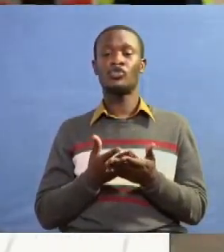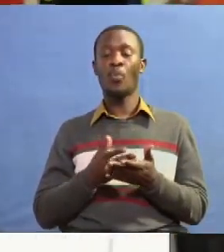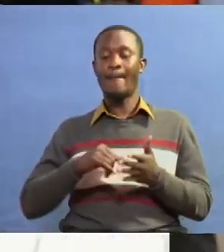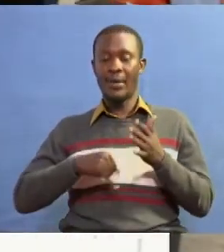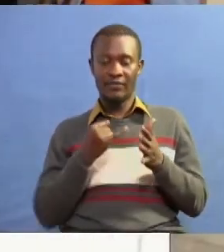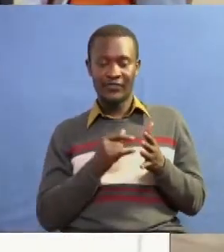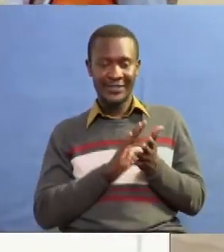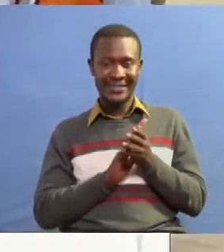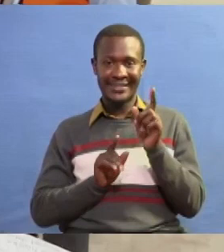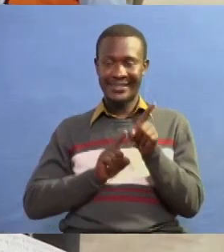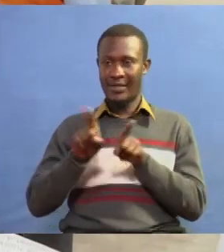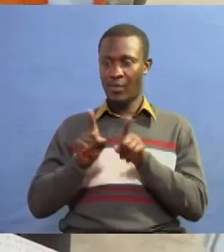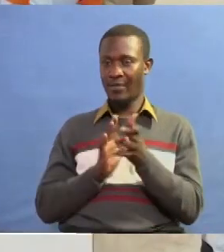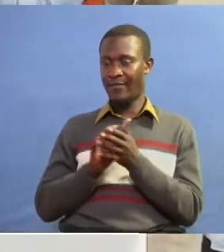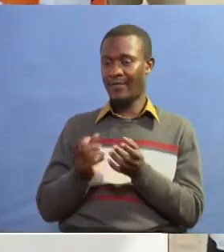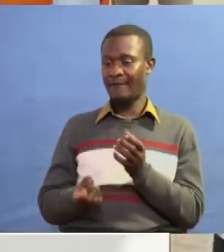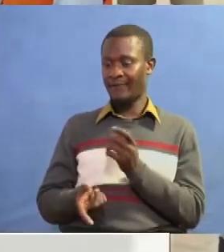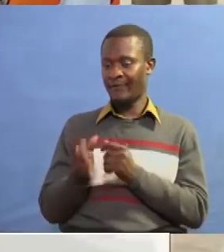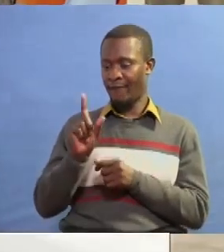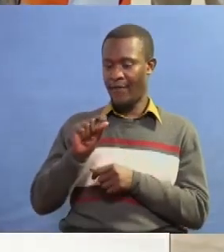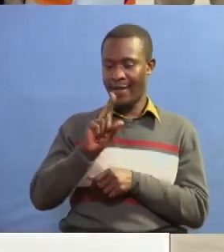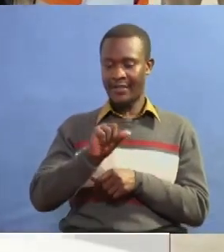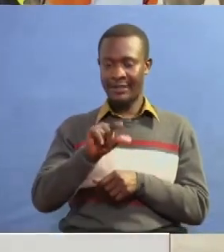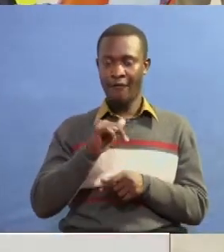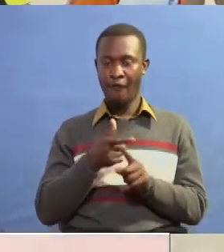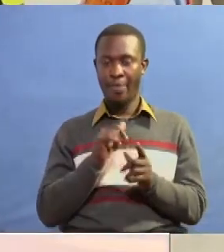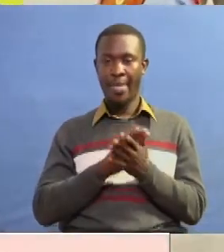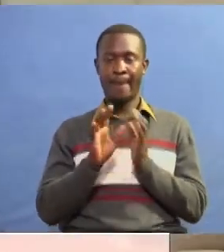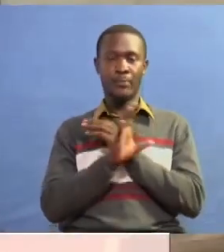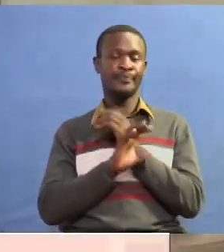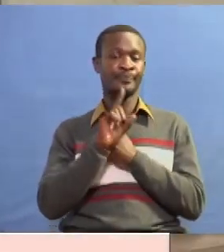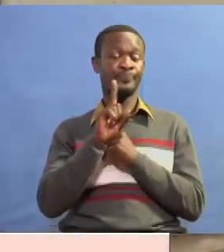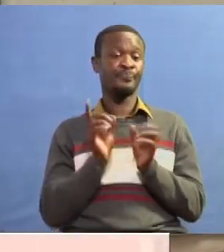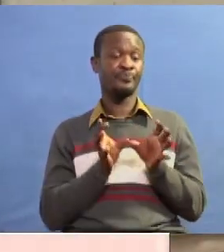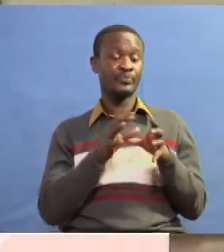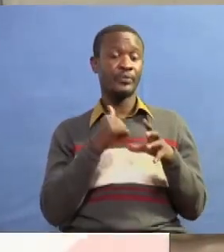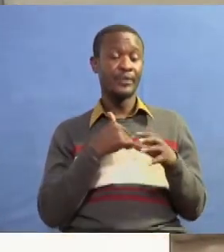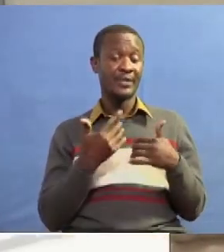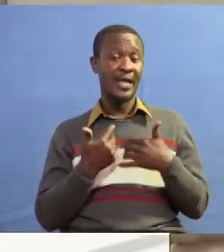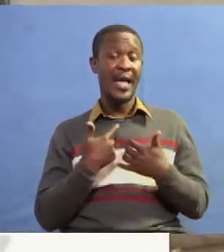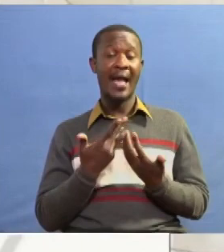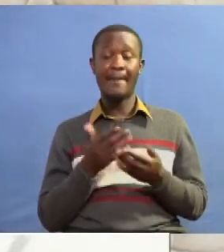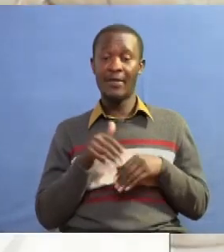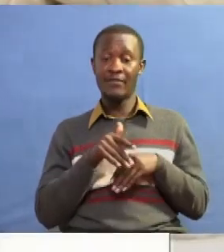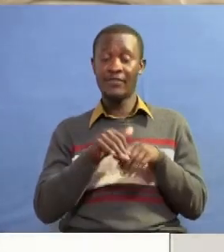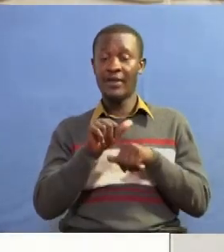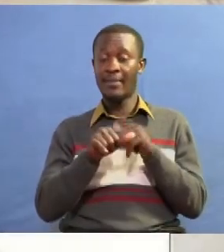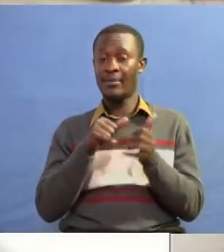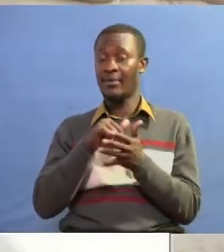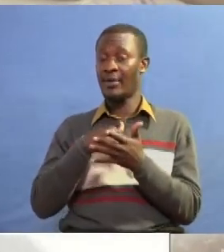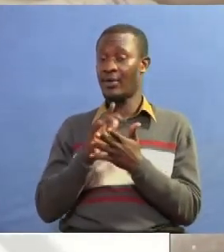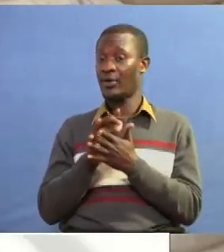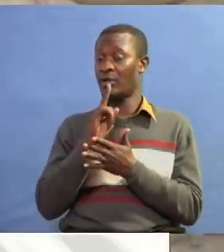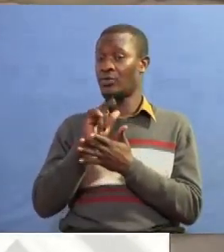and supply fertilizer for the country, one company is in doubt and that the government is having a follow-up about it